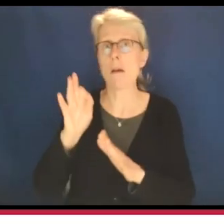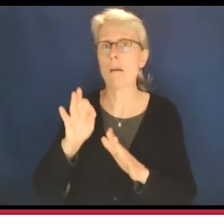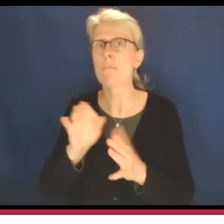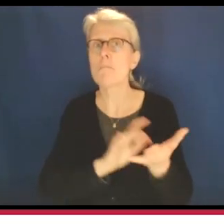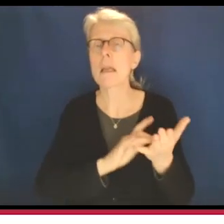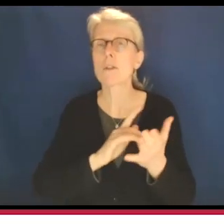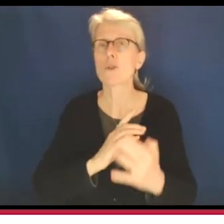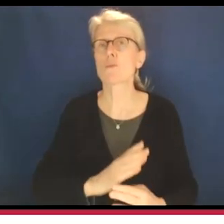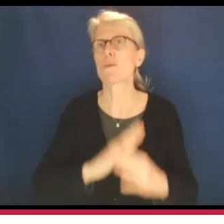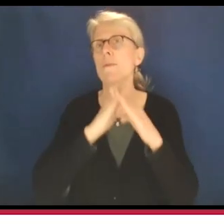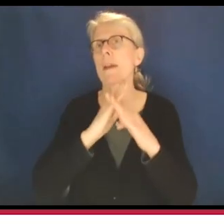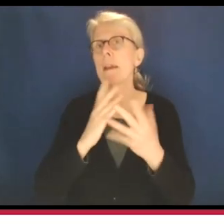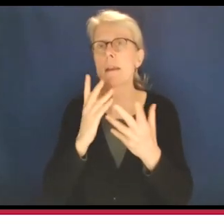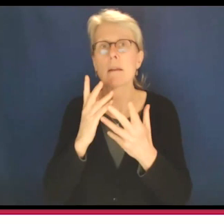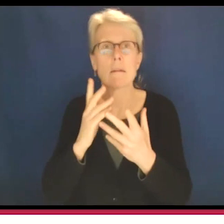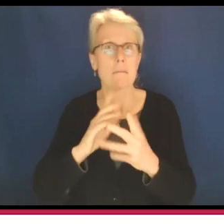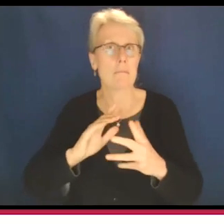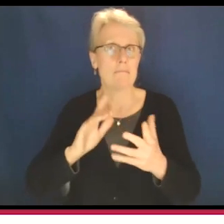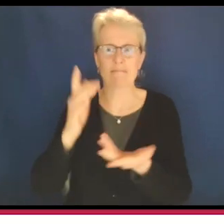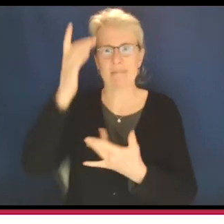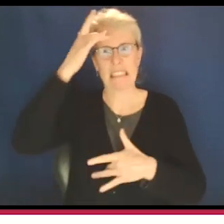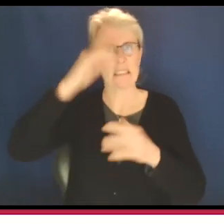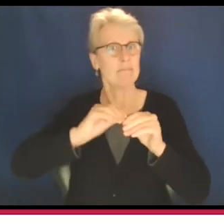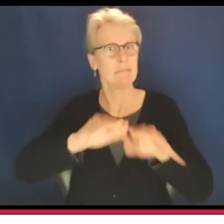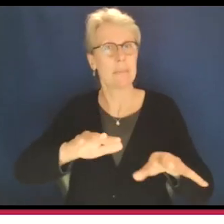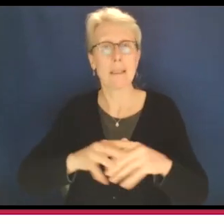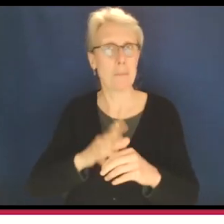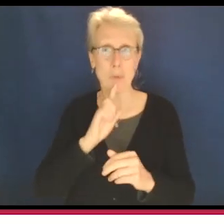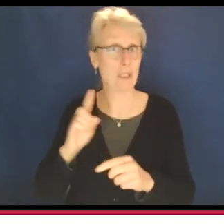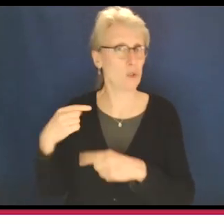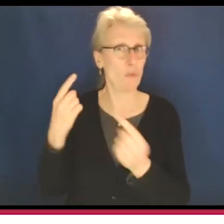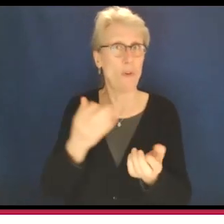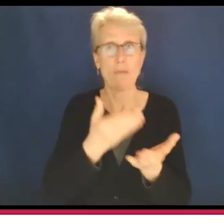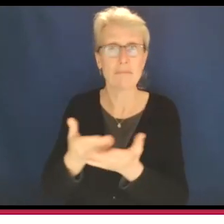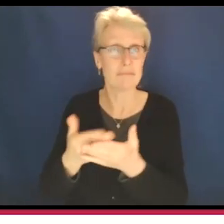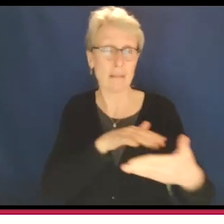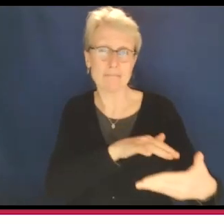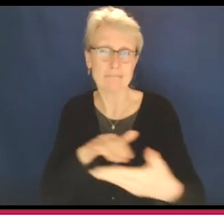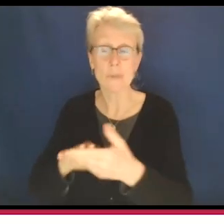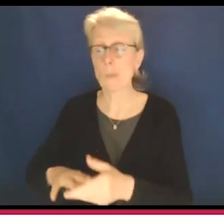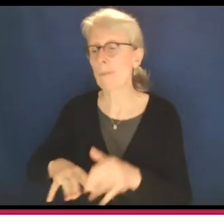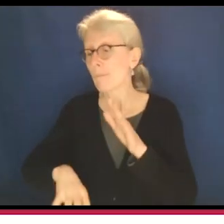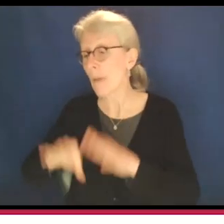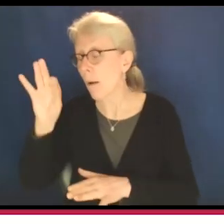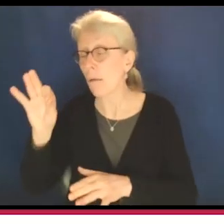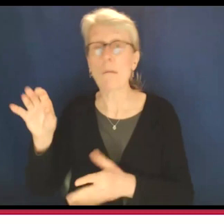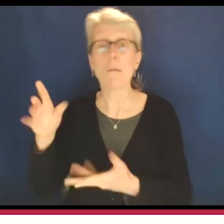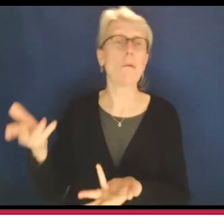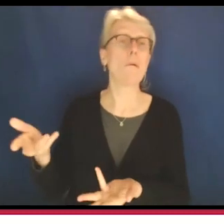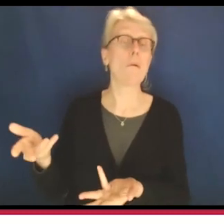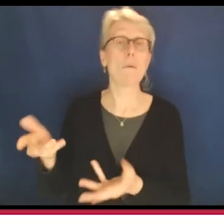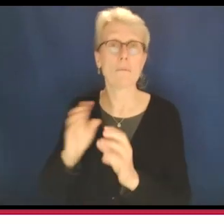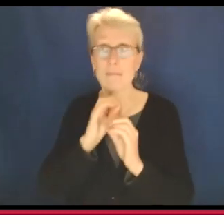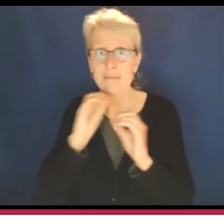Empirically, that has not happened. What has happened is that we wait until we discover things, we do nothing when there's a